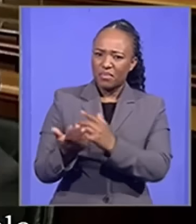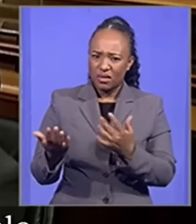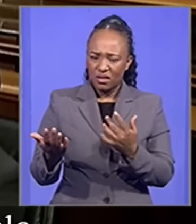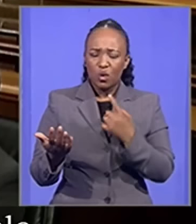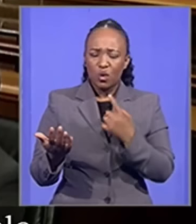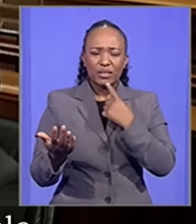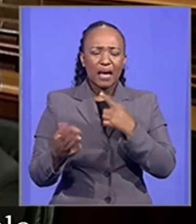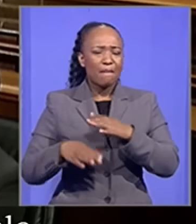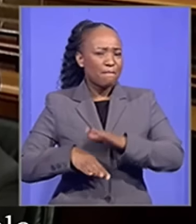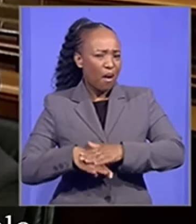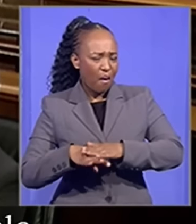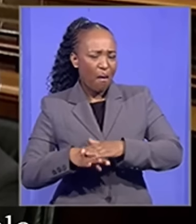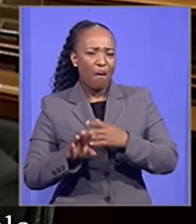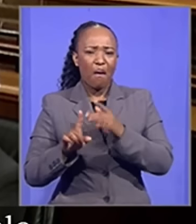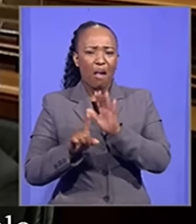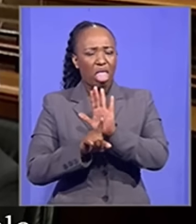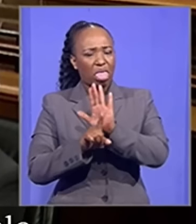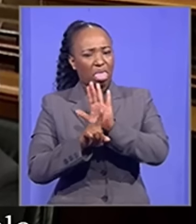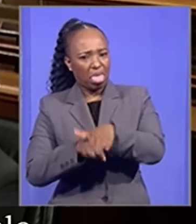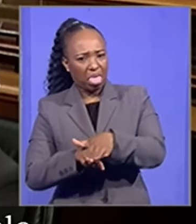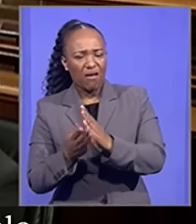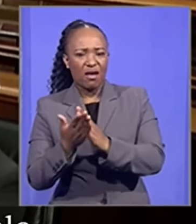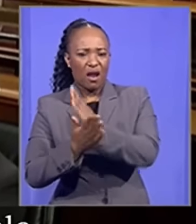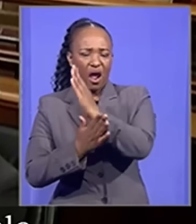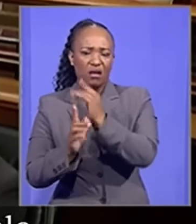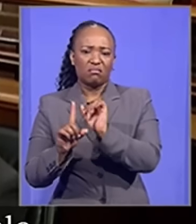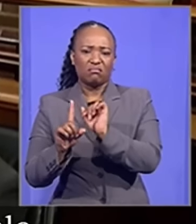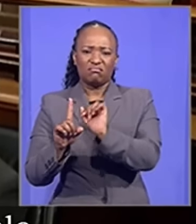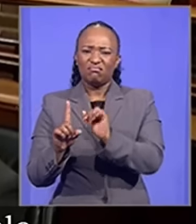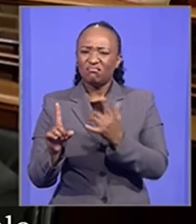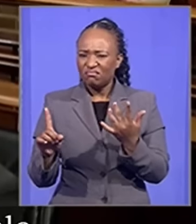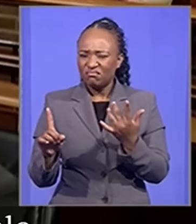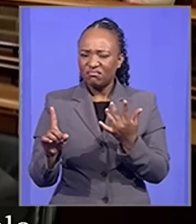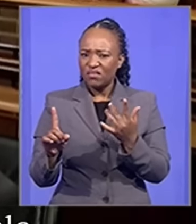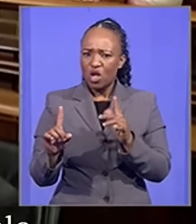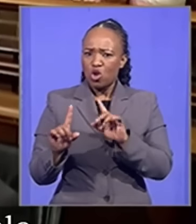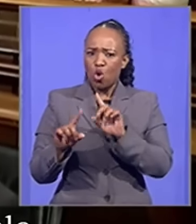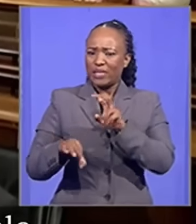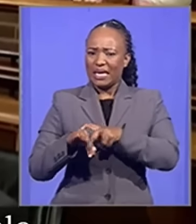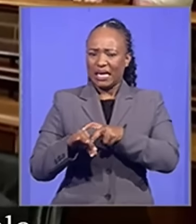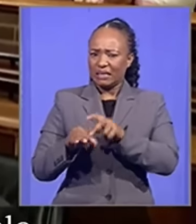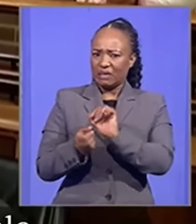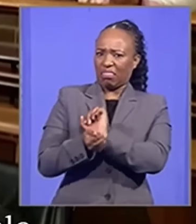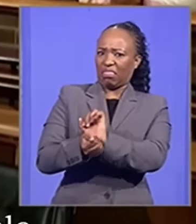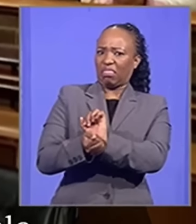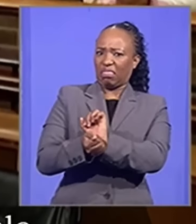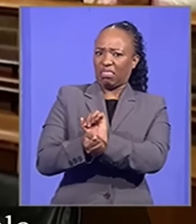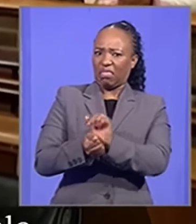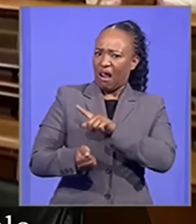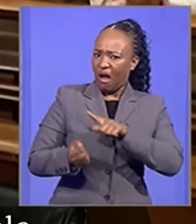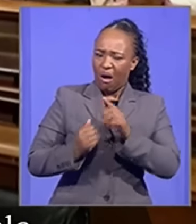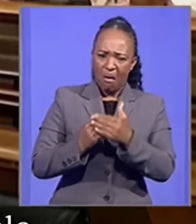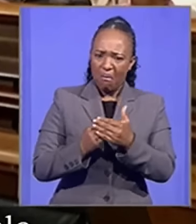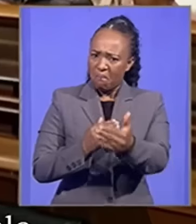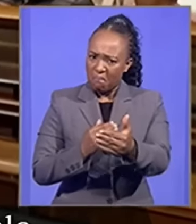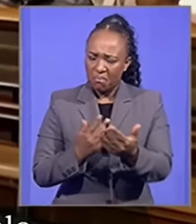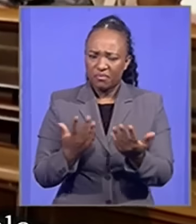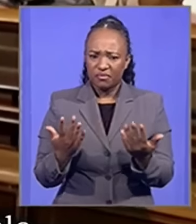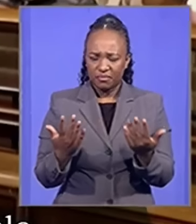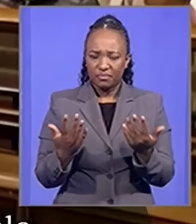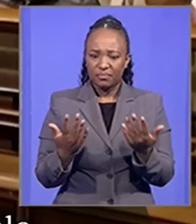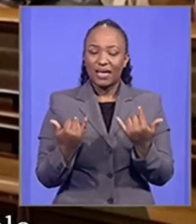a further violation of her rights because she deserves not to be detained for a second longer. As things